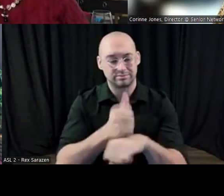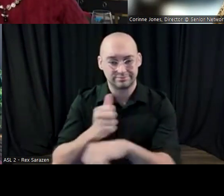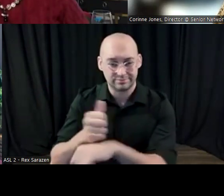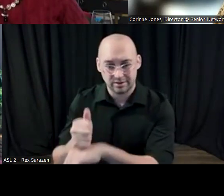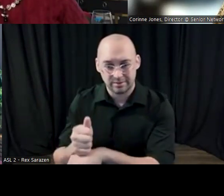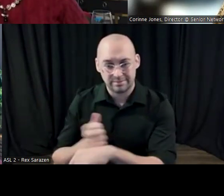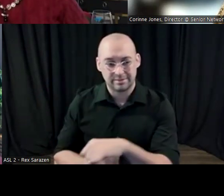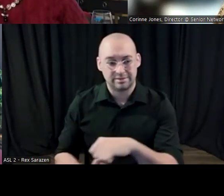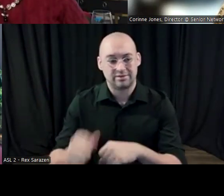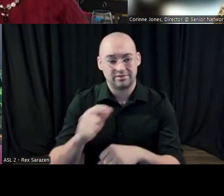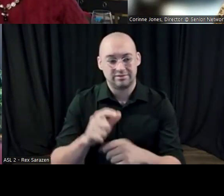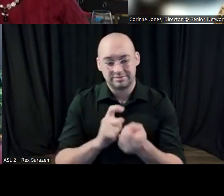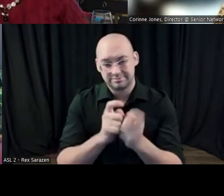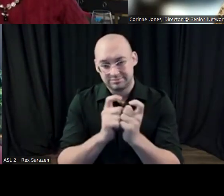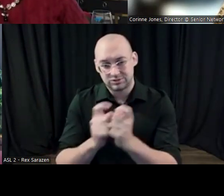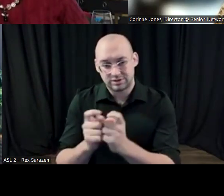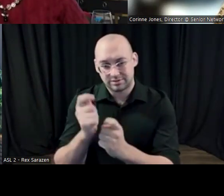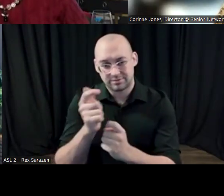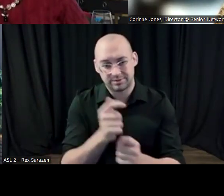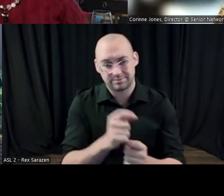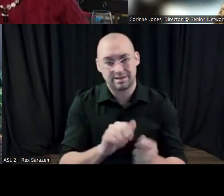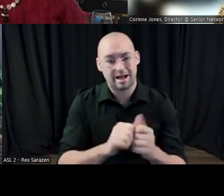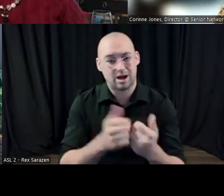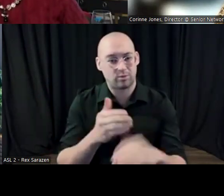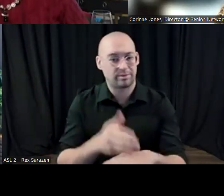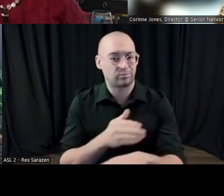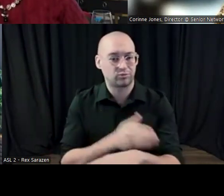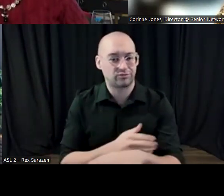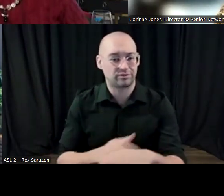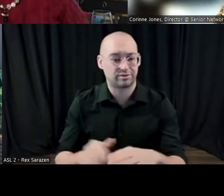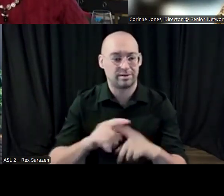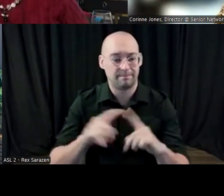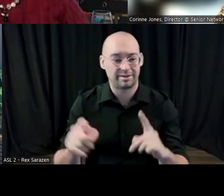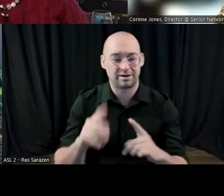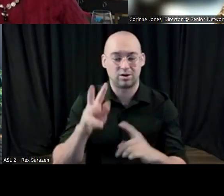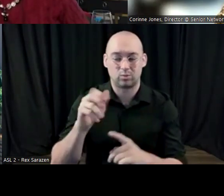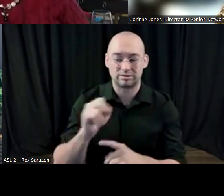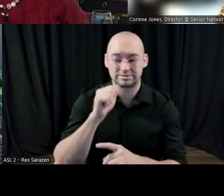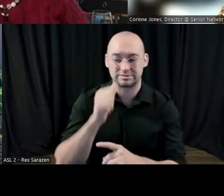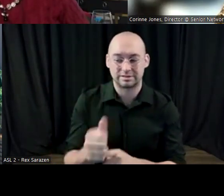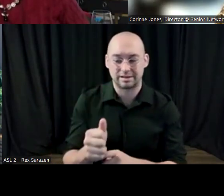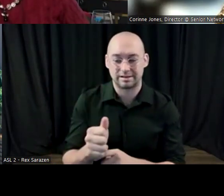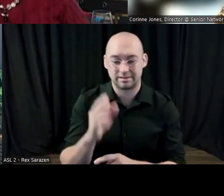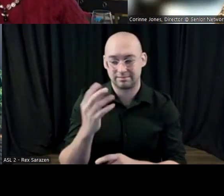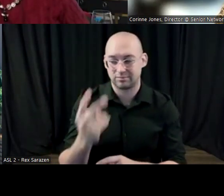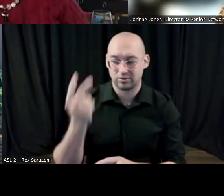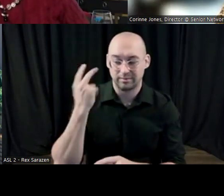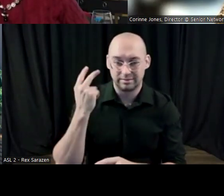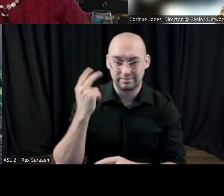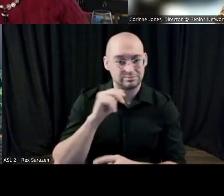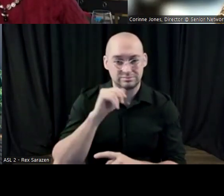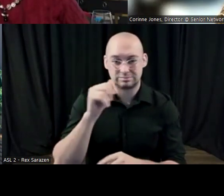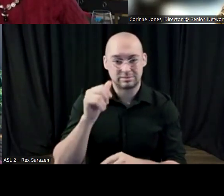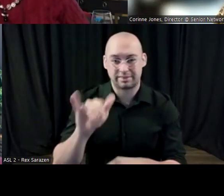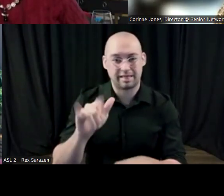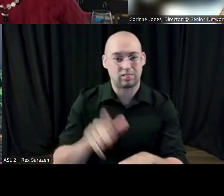maybe fine tuning or how do we make these better. But it wasn't back in the day, and it wasn't that long ago, we were